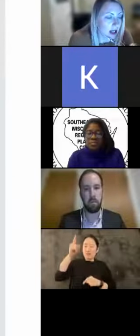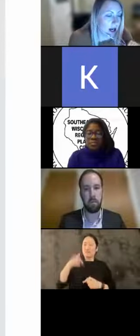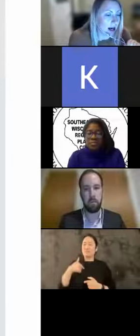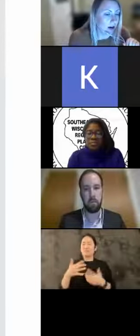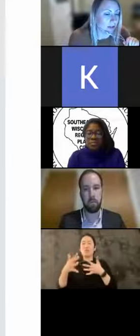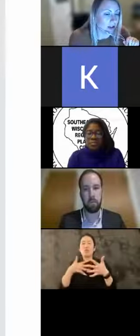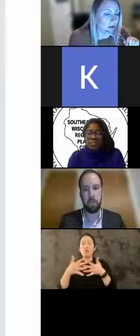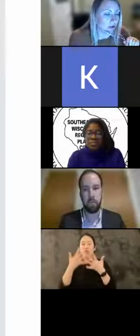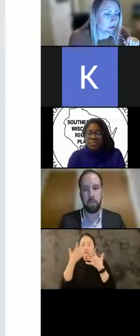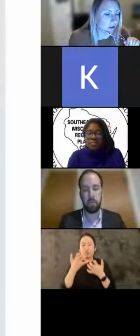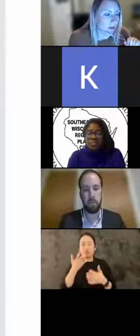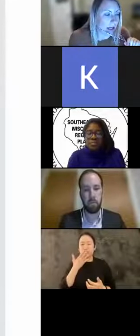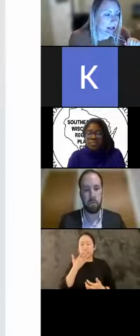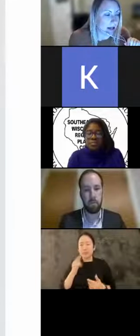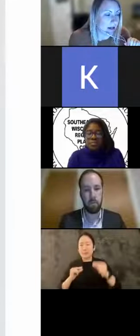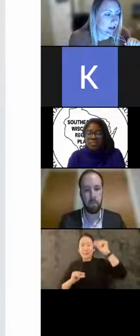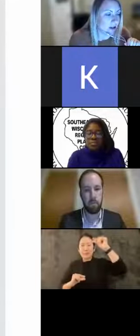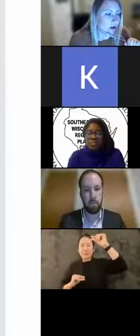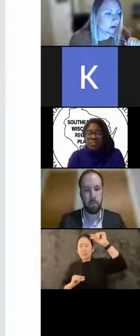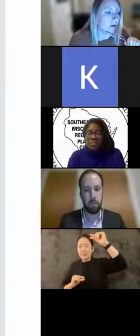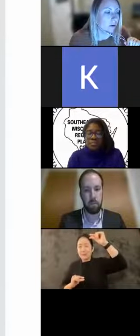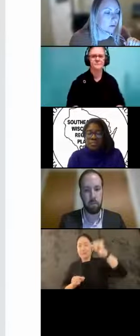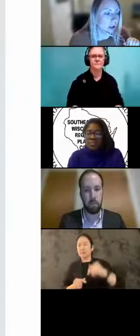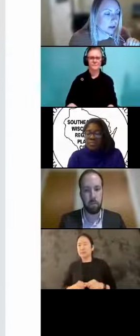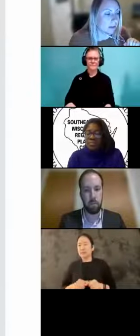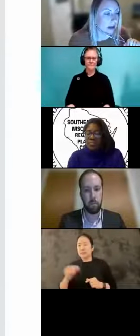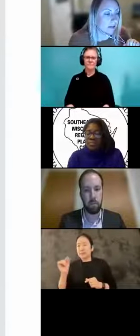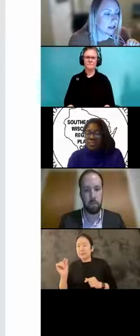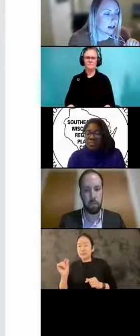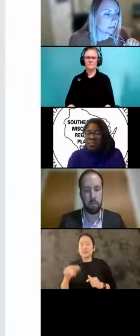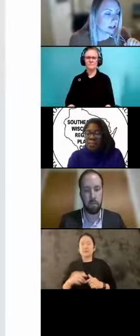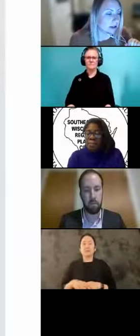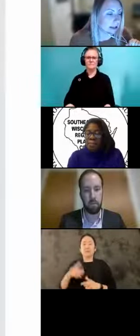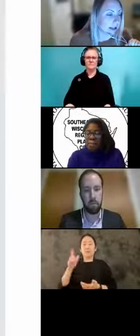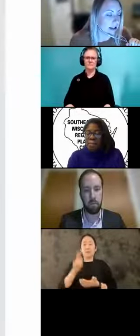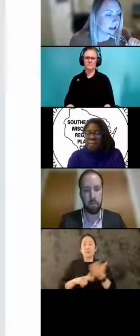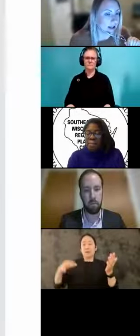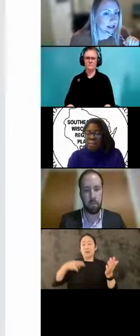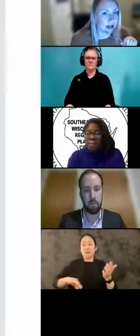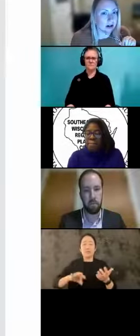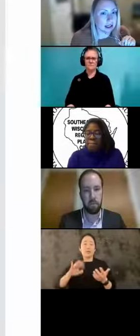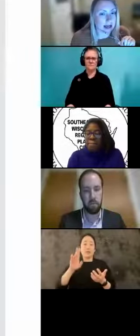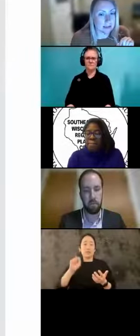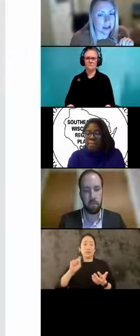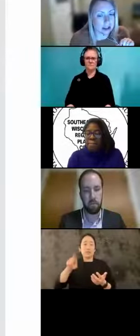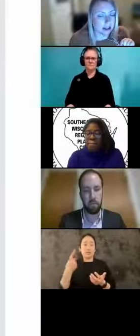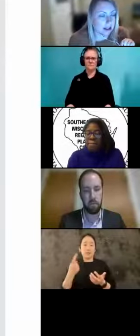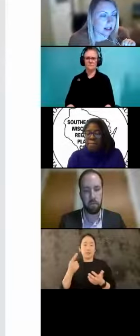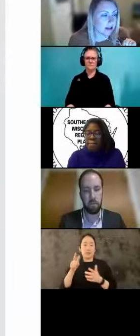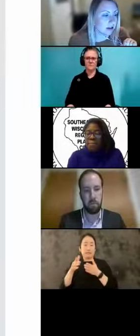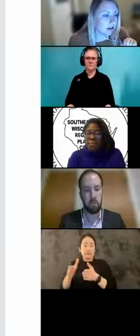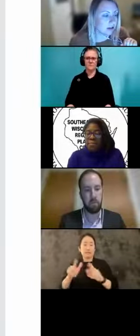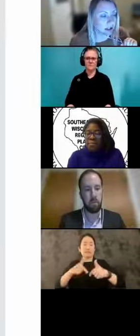color, just those few spots on there. So what are the benefits of bus only lanes? So as Carrie kind of mentioned